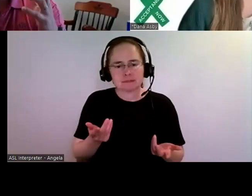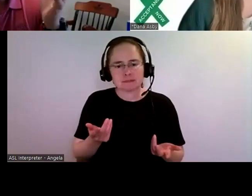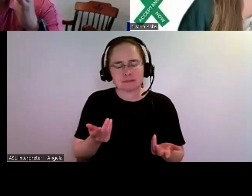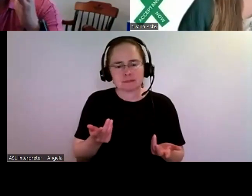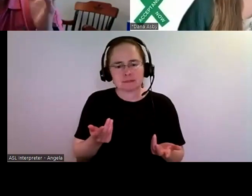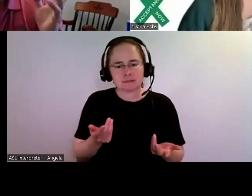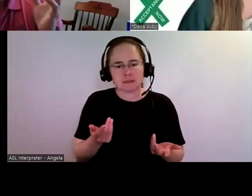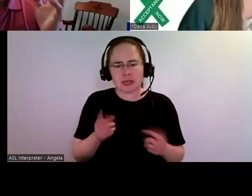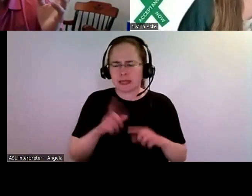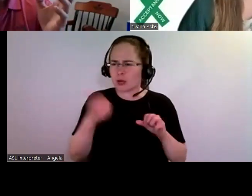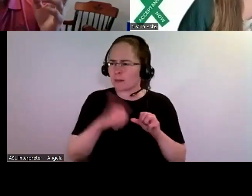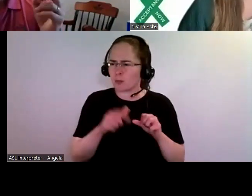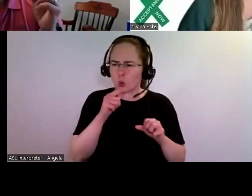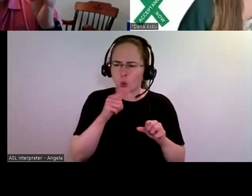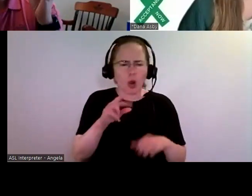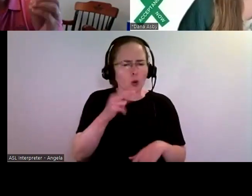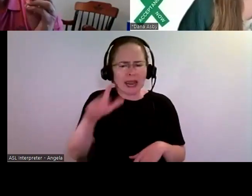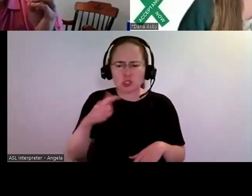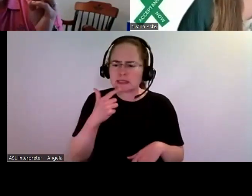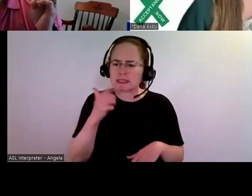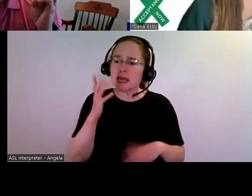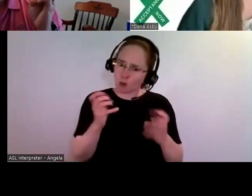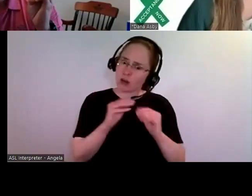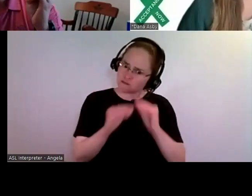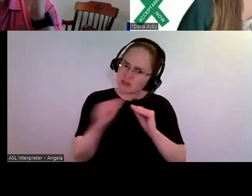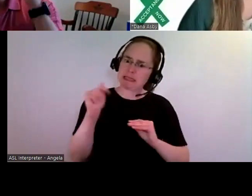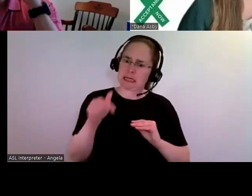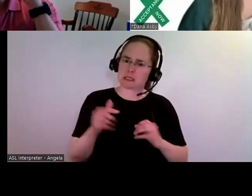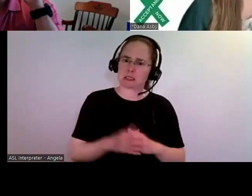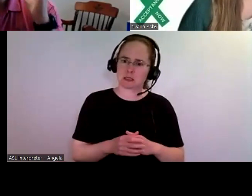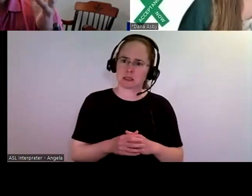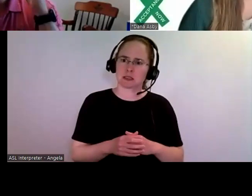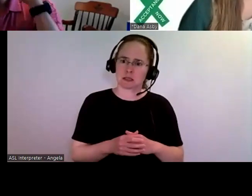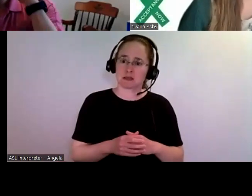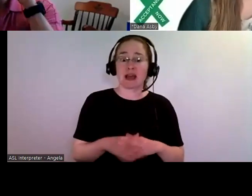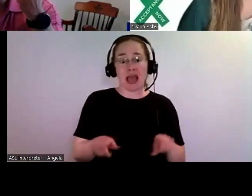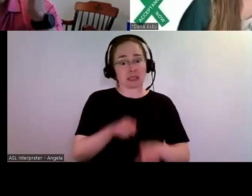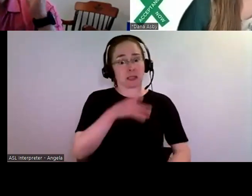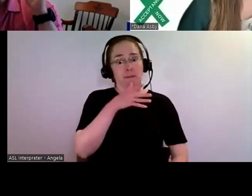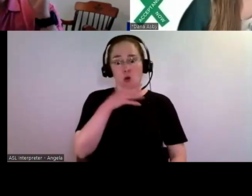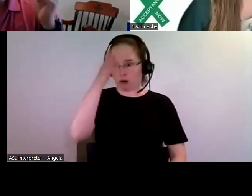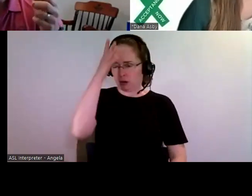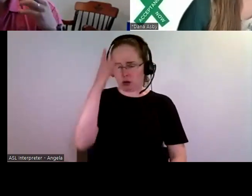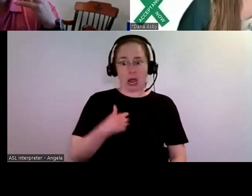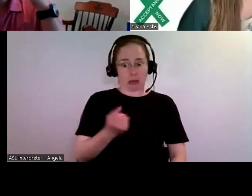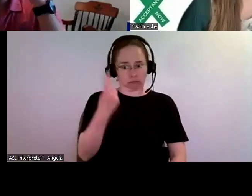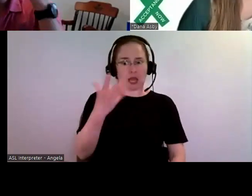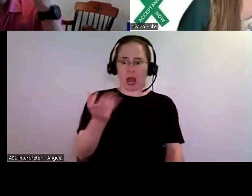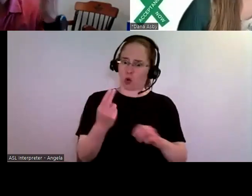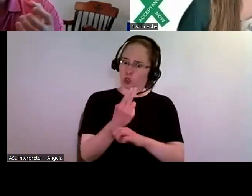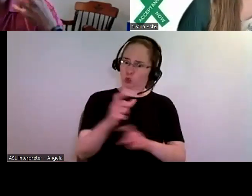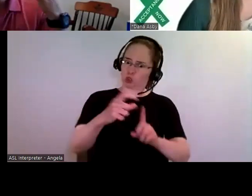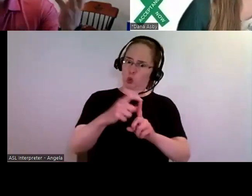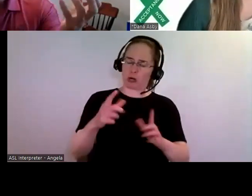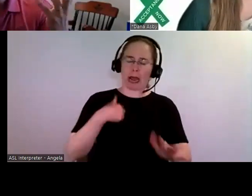I think I don't remember who it was. It might have been Rachel that said, I want to fix this. And that as a parent, boy, I want to use that word, and I just then